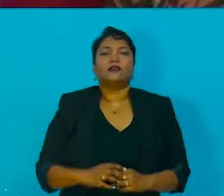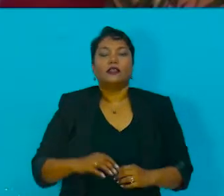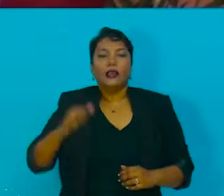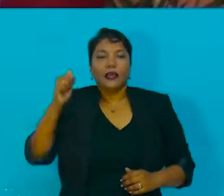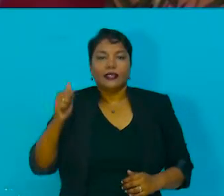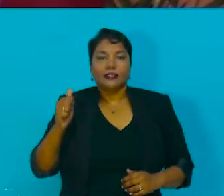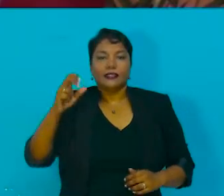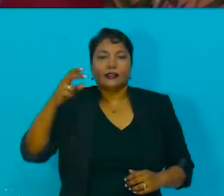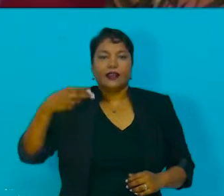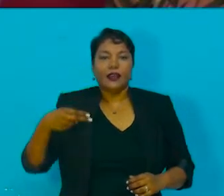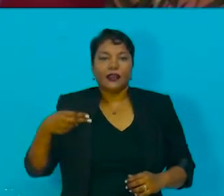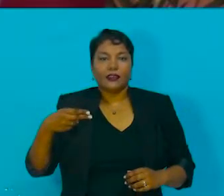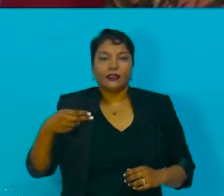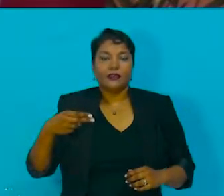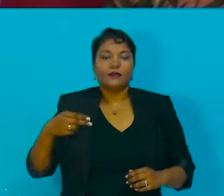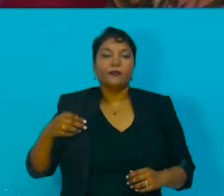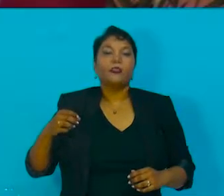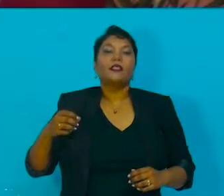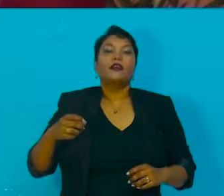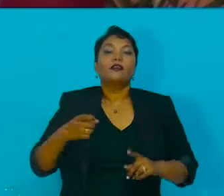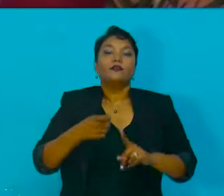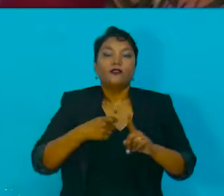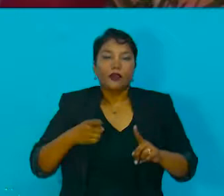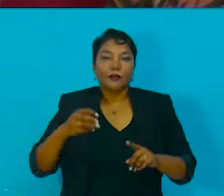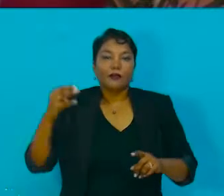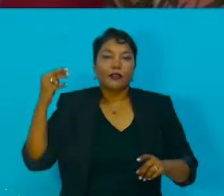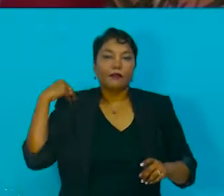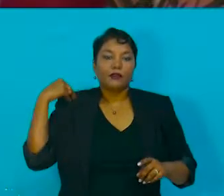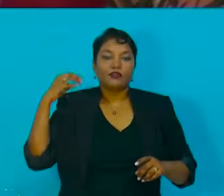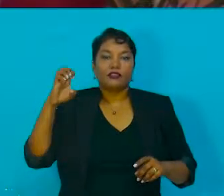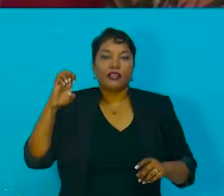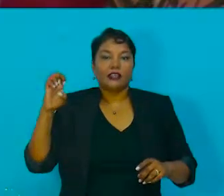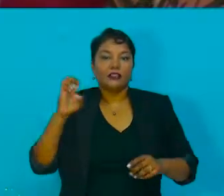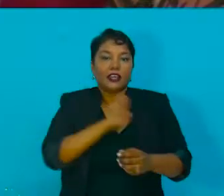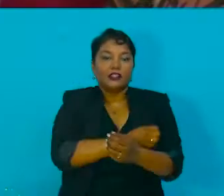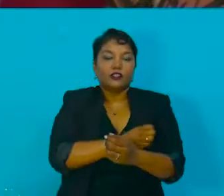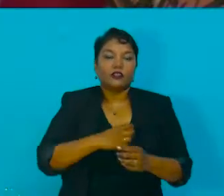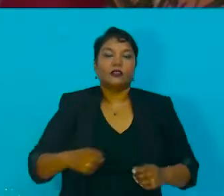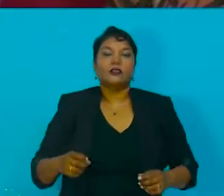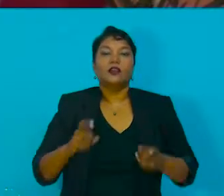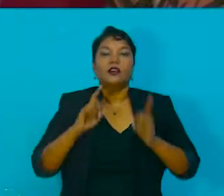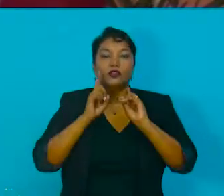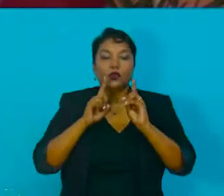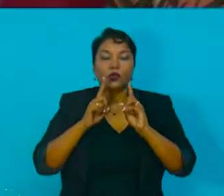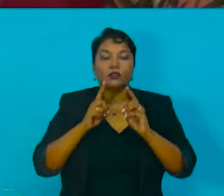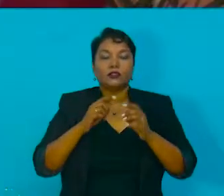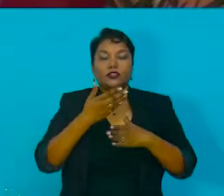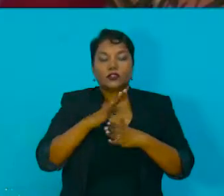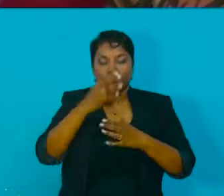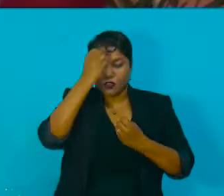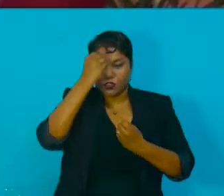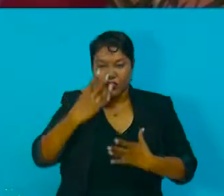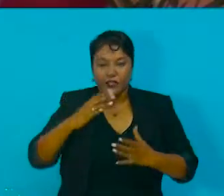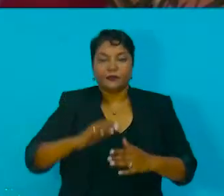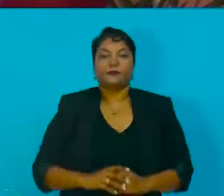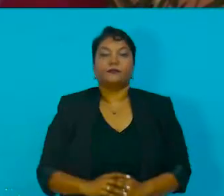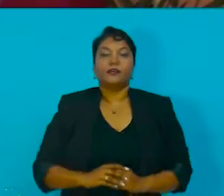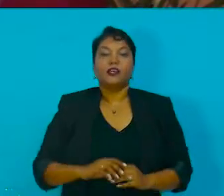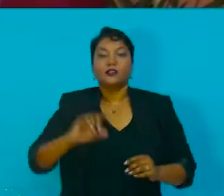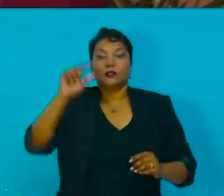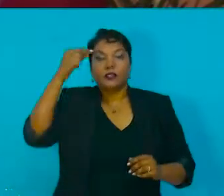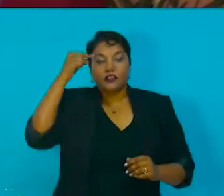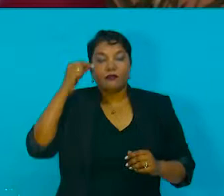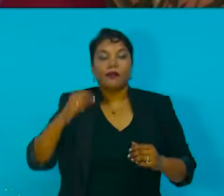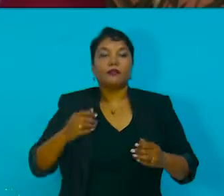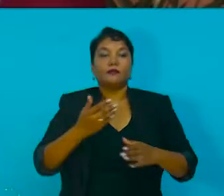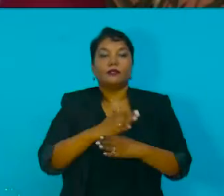Hankey, Senior Planning Officer at the Ministry of Energy and Energy Industries, provided an overview. Well, we have been working